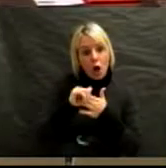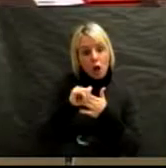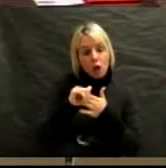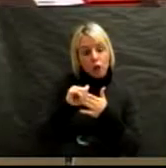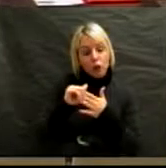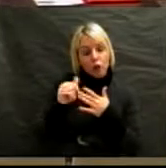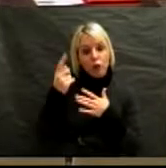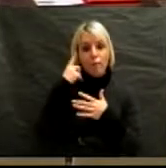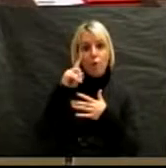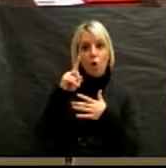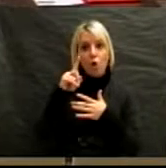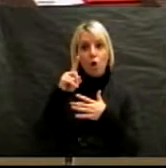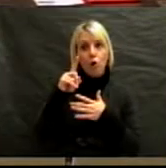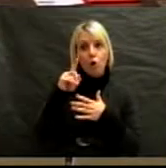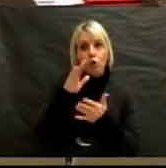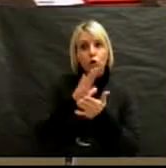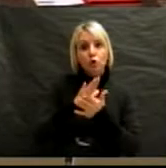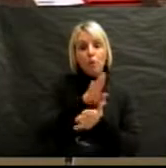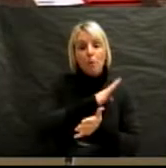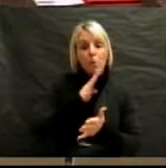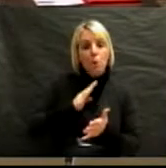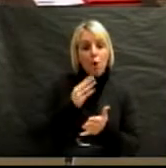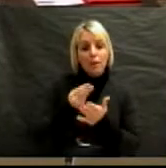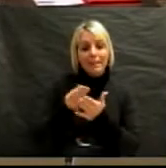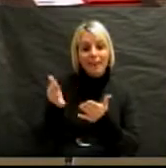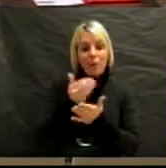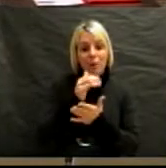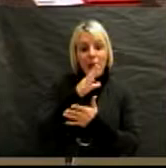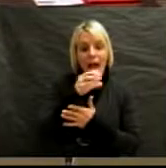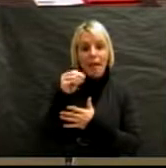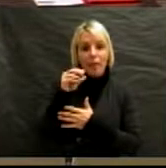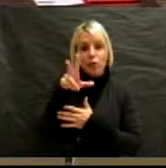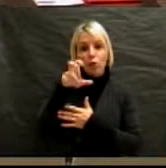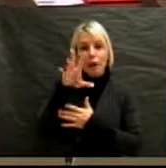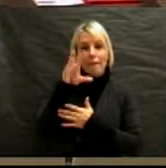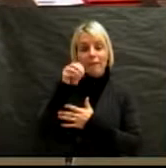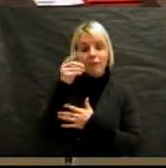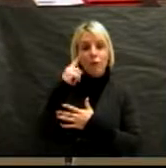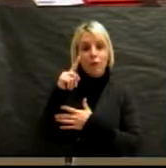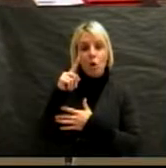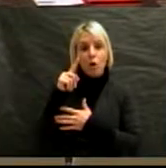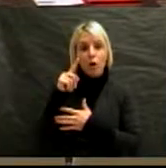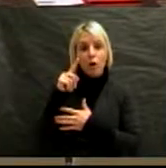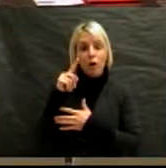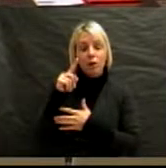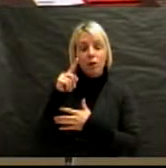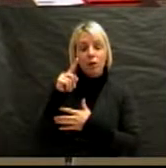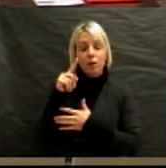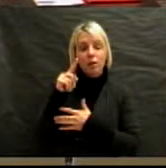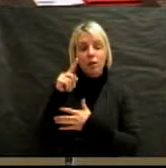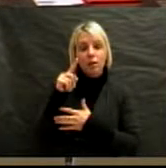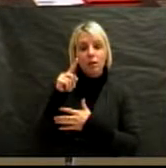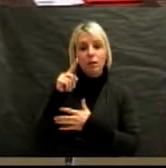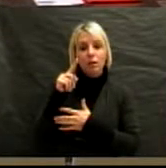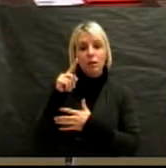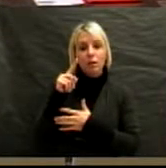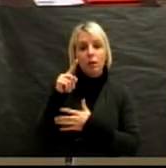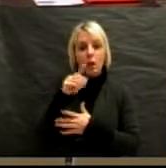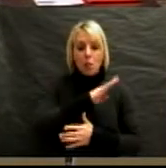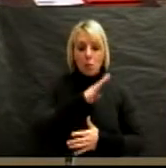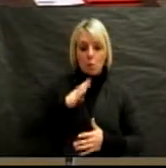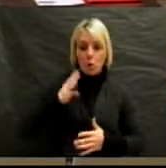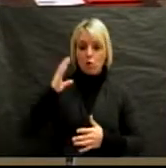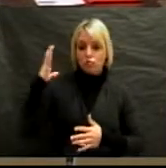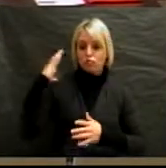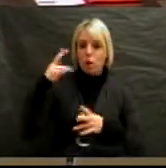$350 for the board chairperson? I'll second that. Okay. So